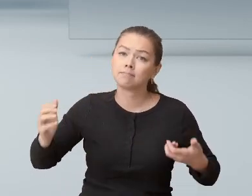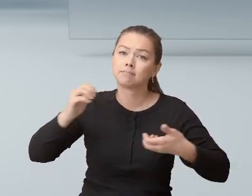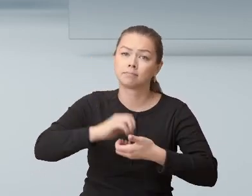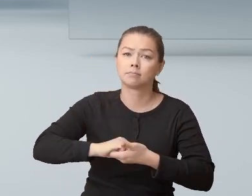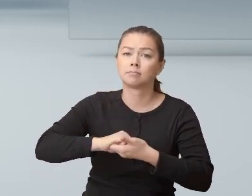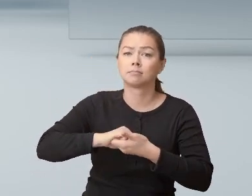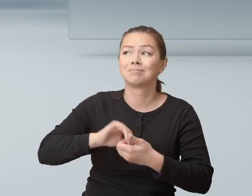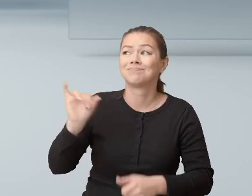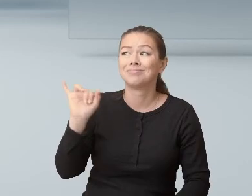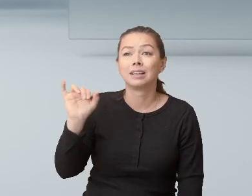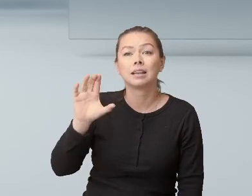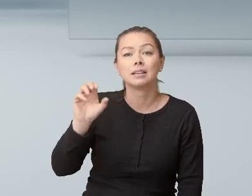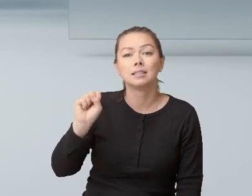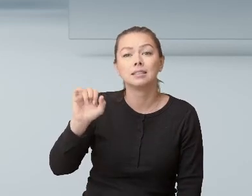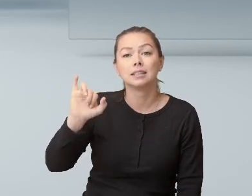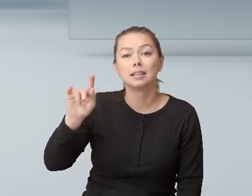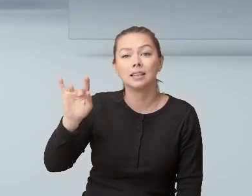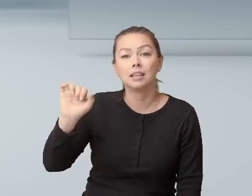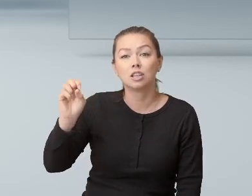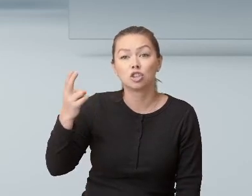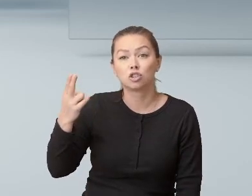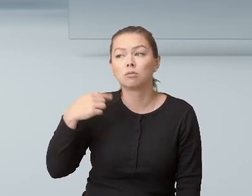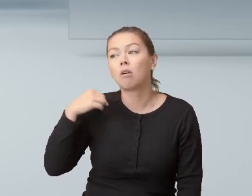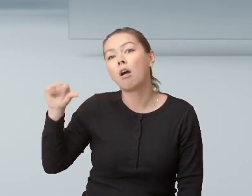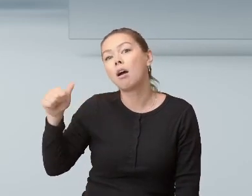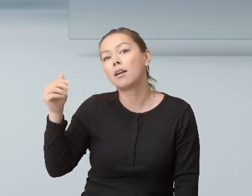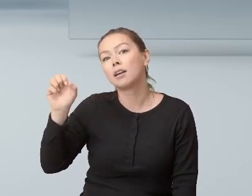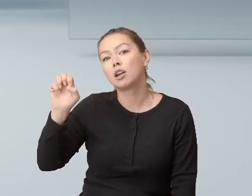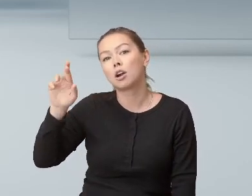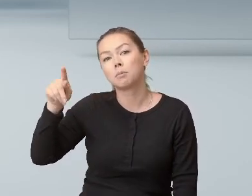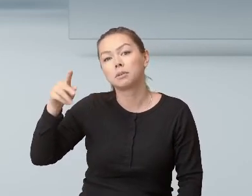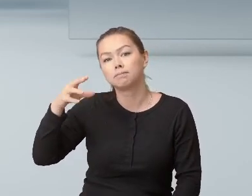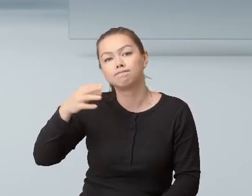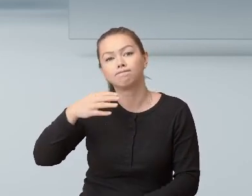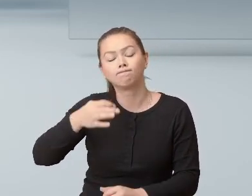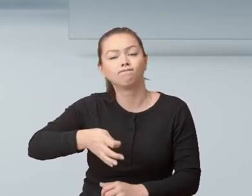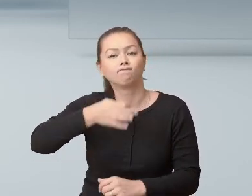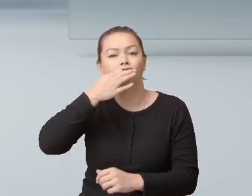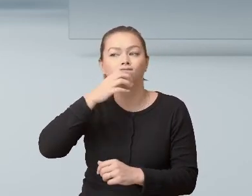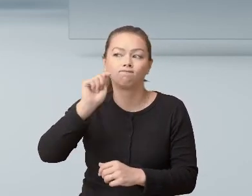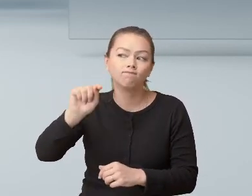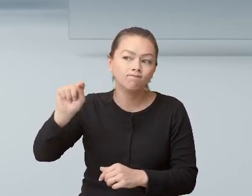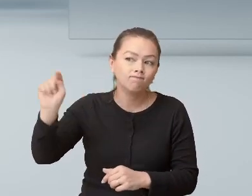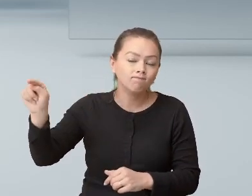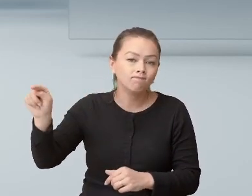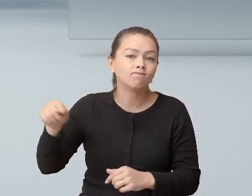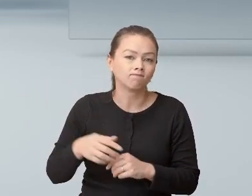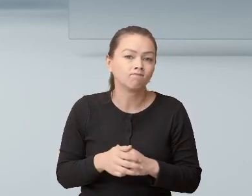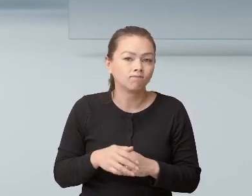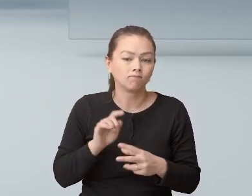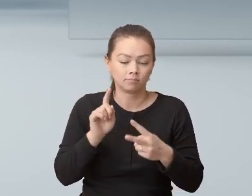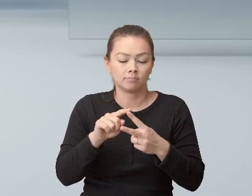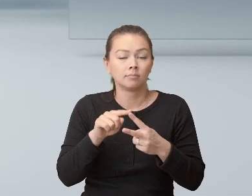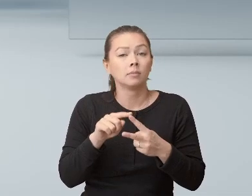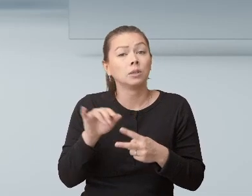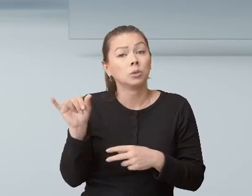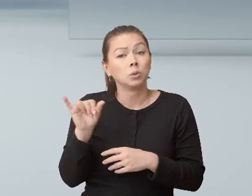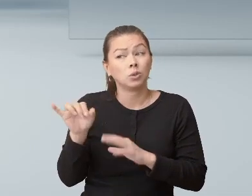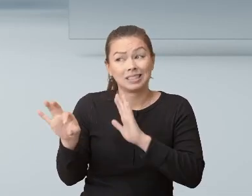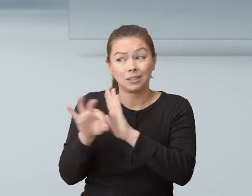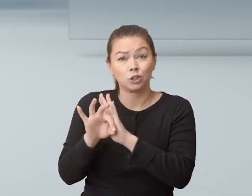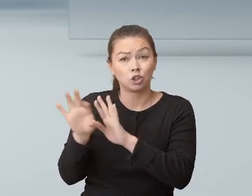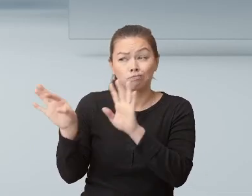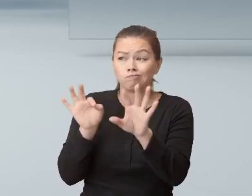solutions, but they have a good head start on that. The other thing the selection consultants are really good at is they